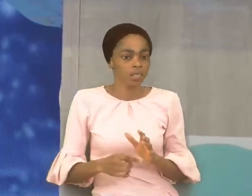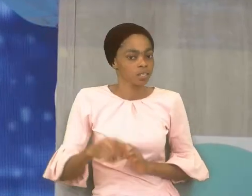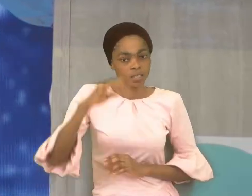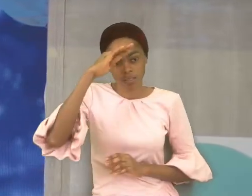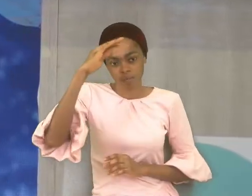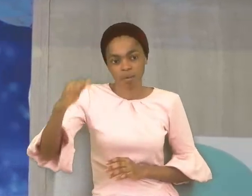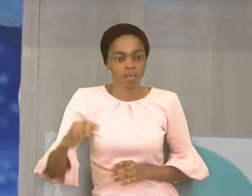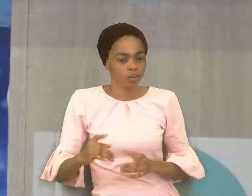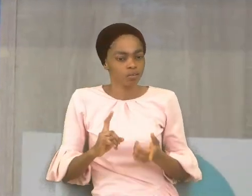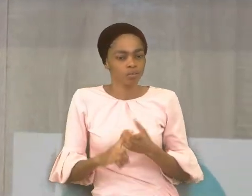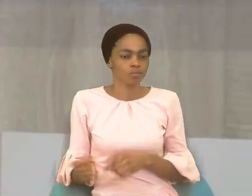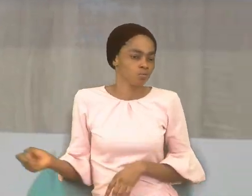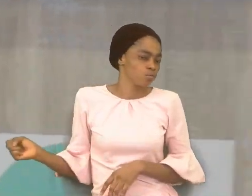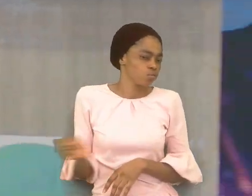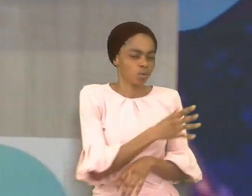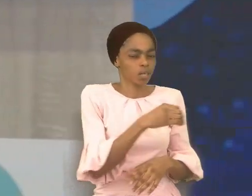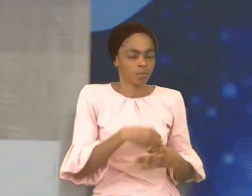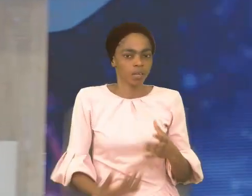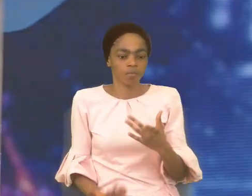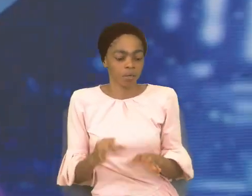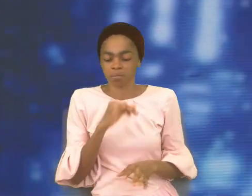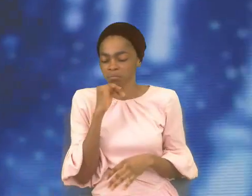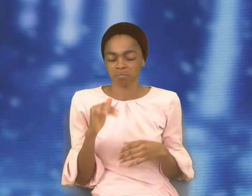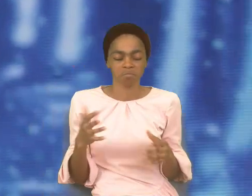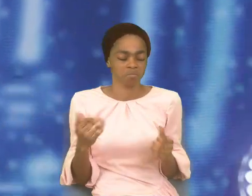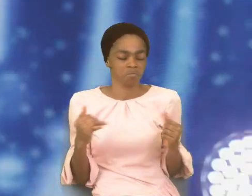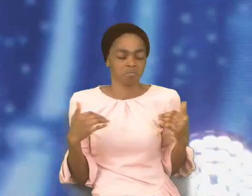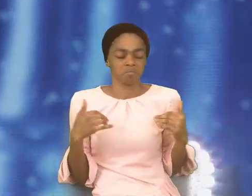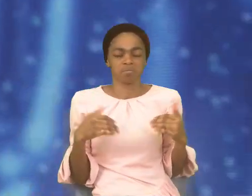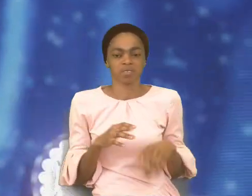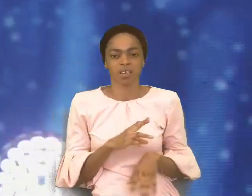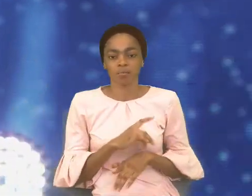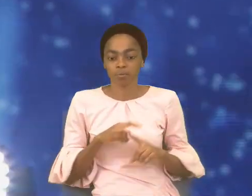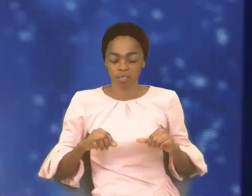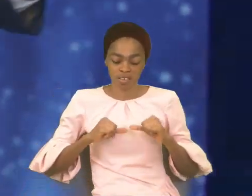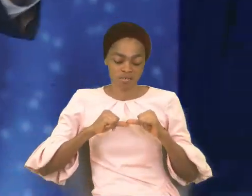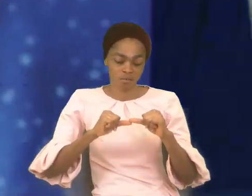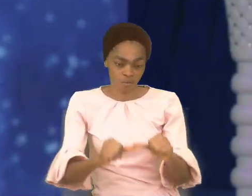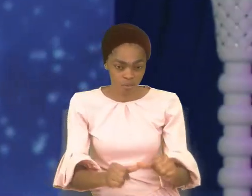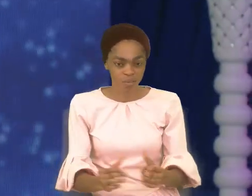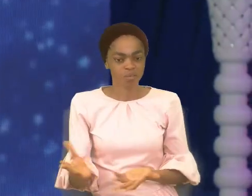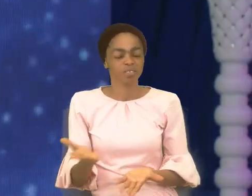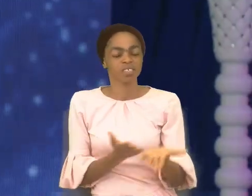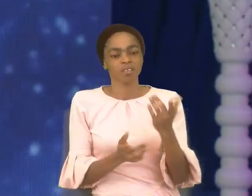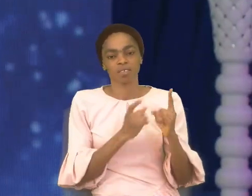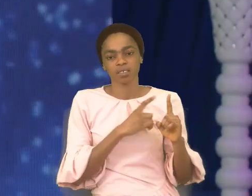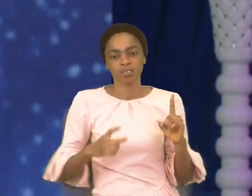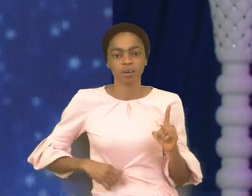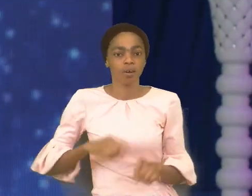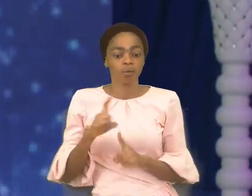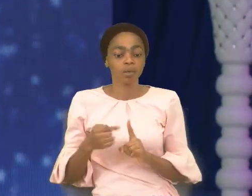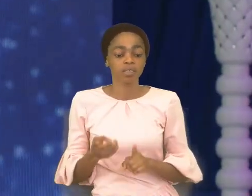compromise. They continued serving the Lord. And when they got into the fire, the fourth man appeared. The